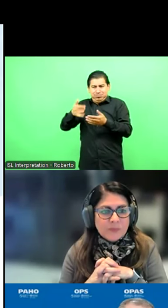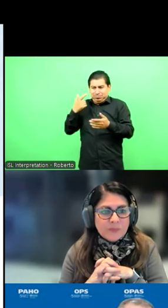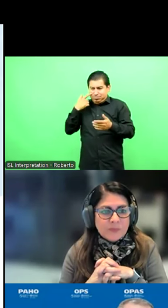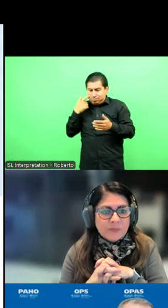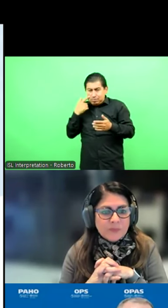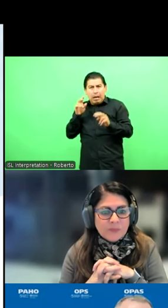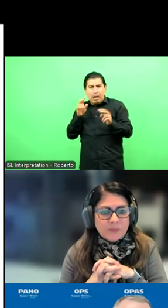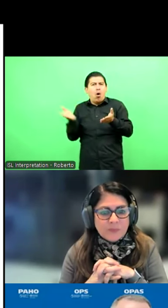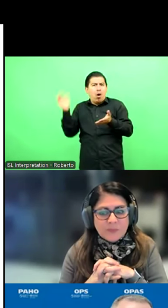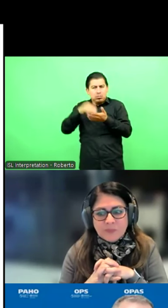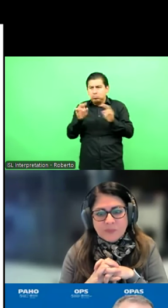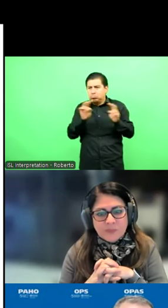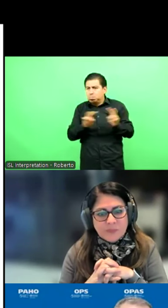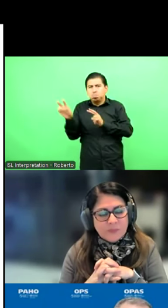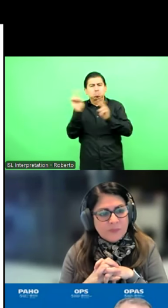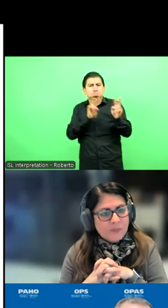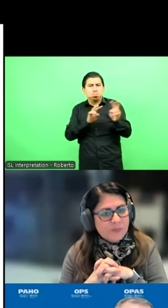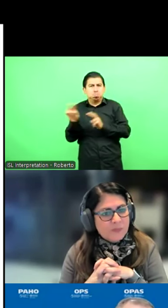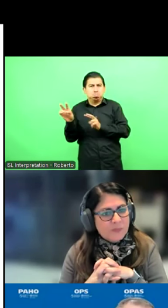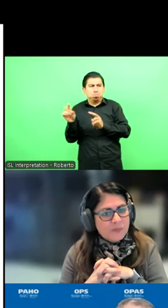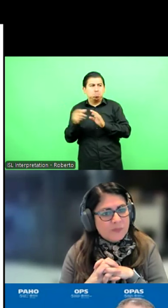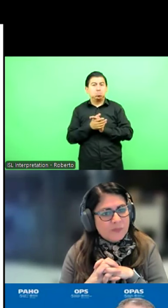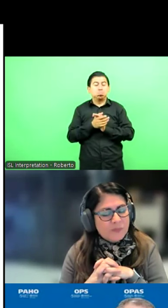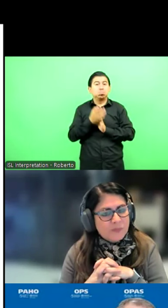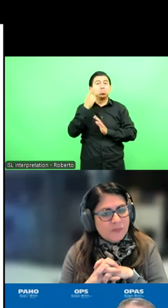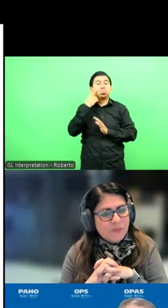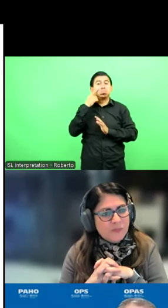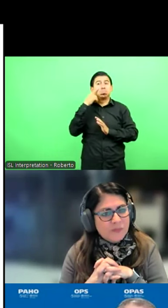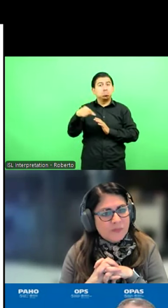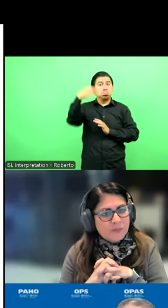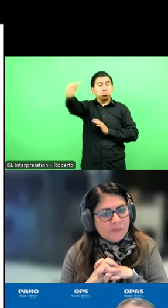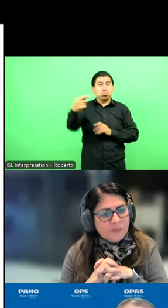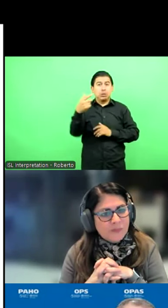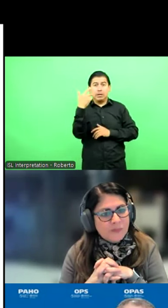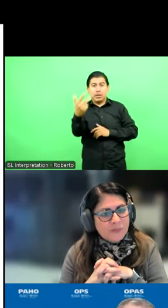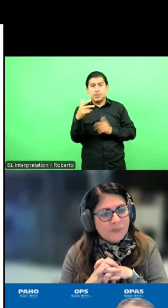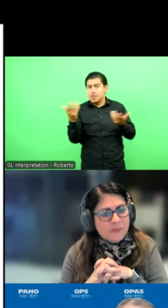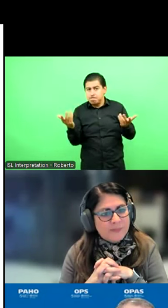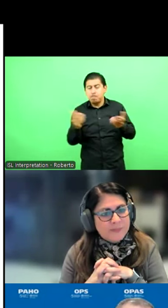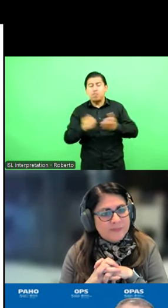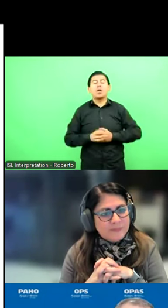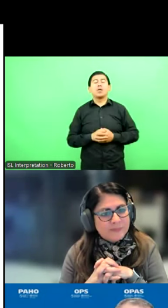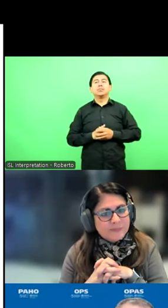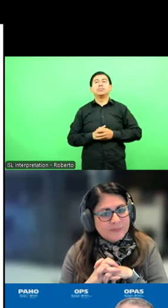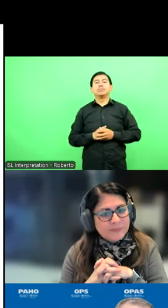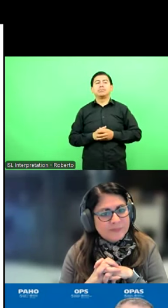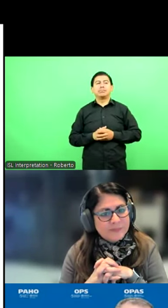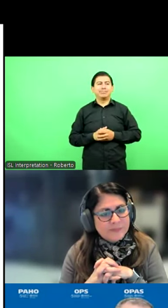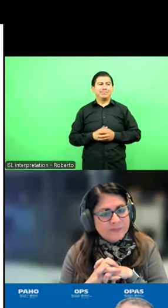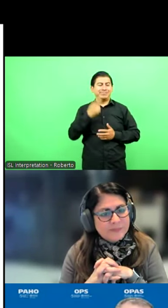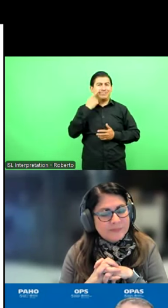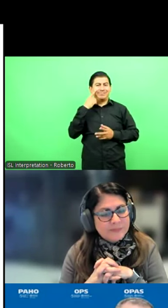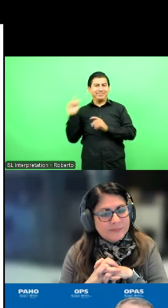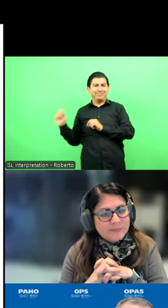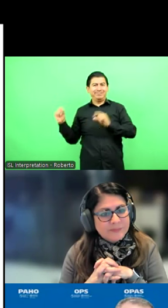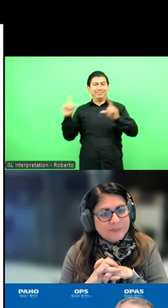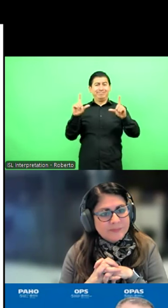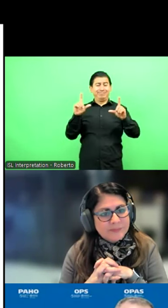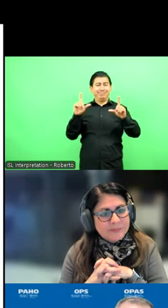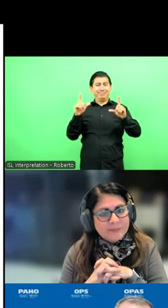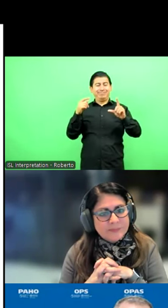session. Yes, you can see the speakers that will be introducing the different aspects of the